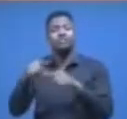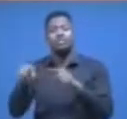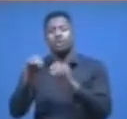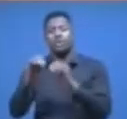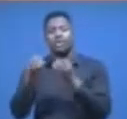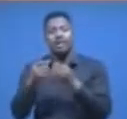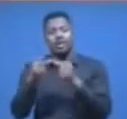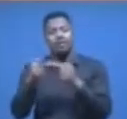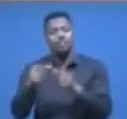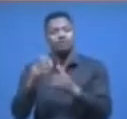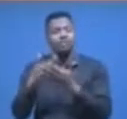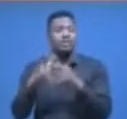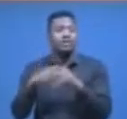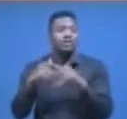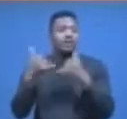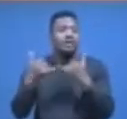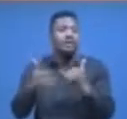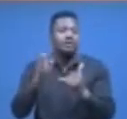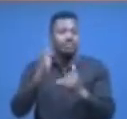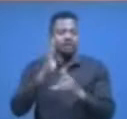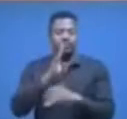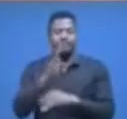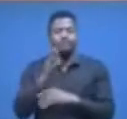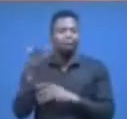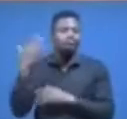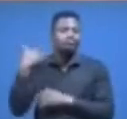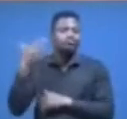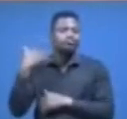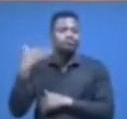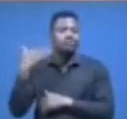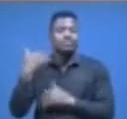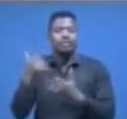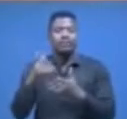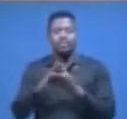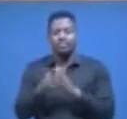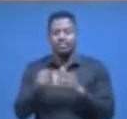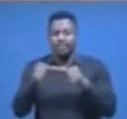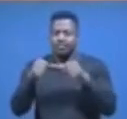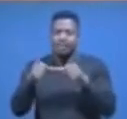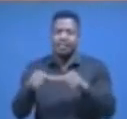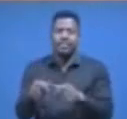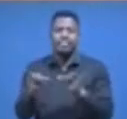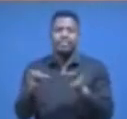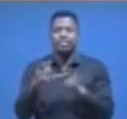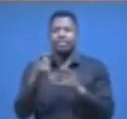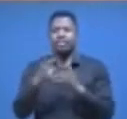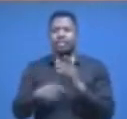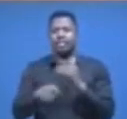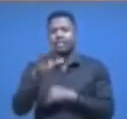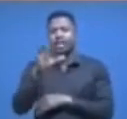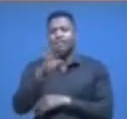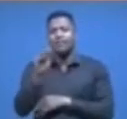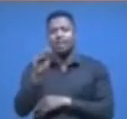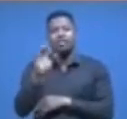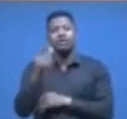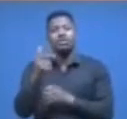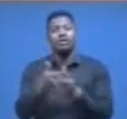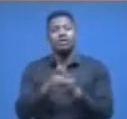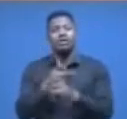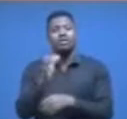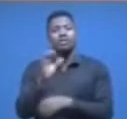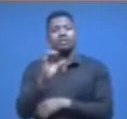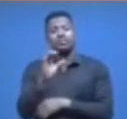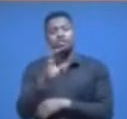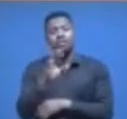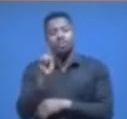endured for some time now, will be a thing of the past. It will be constructed at a cost of 5 million CDs,